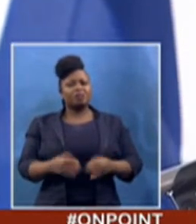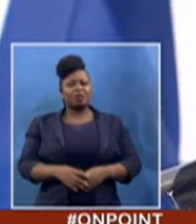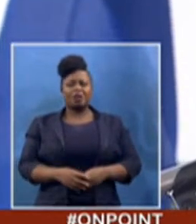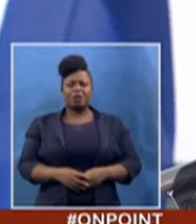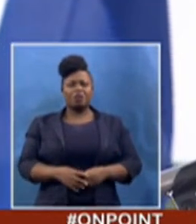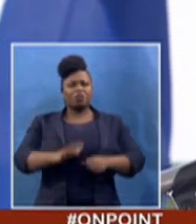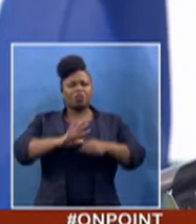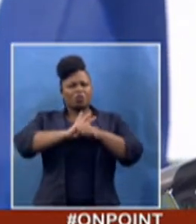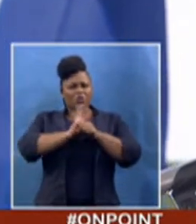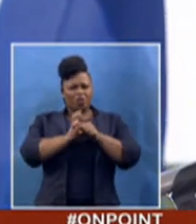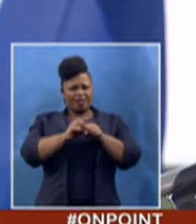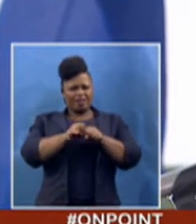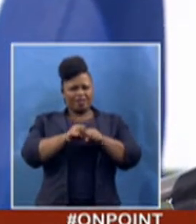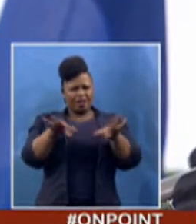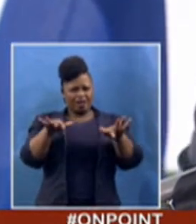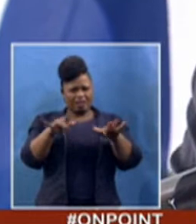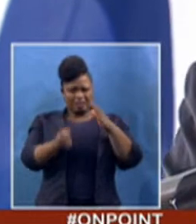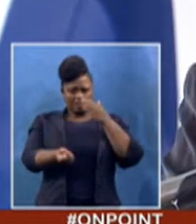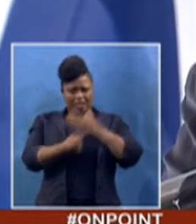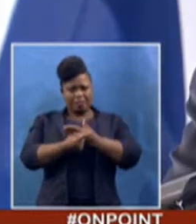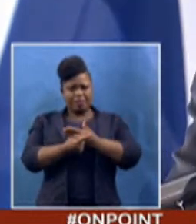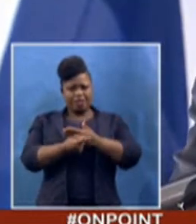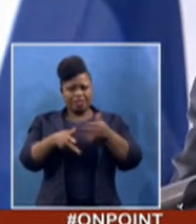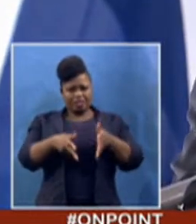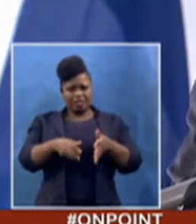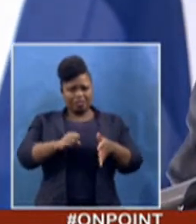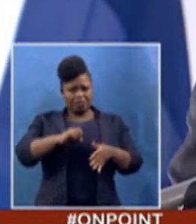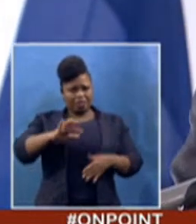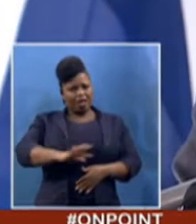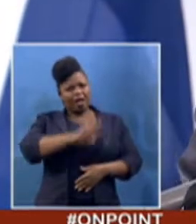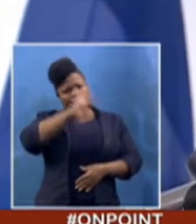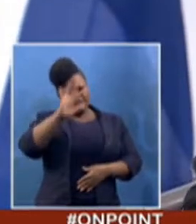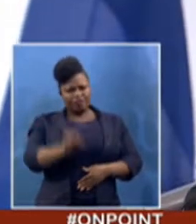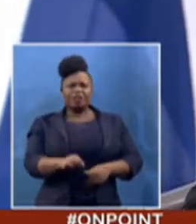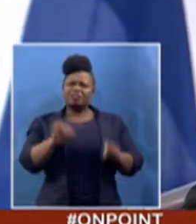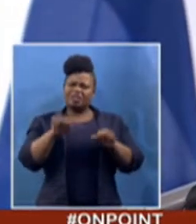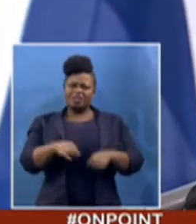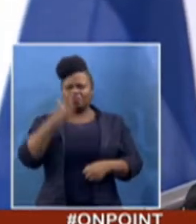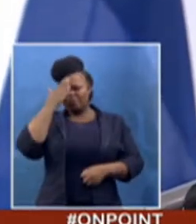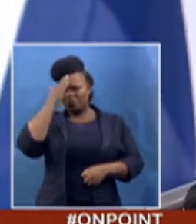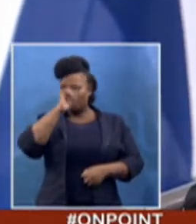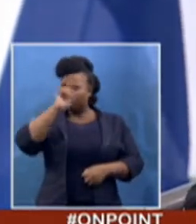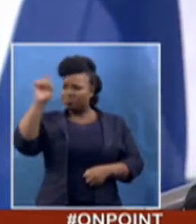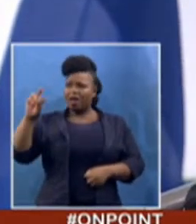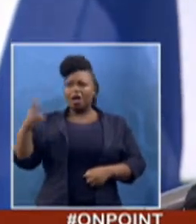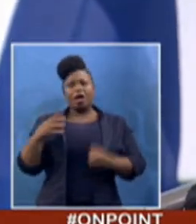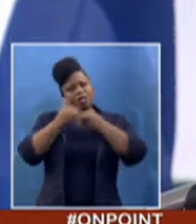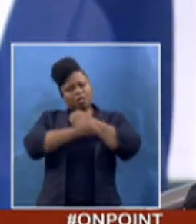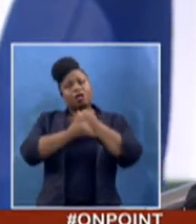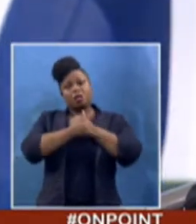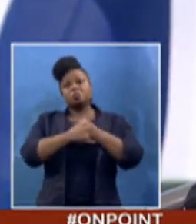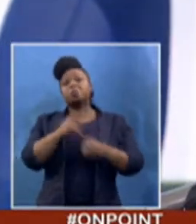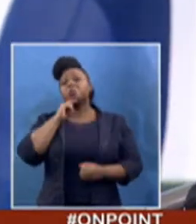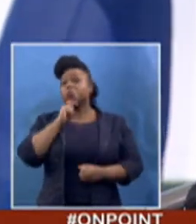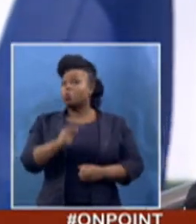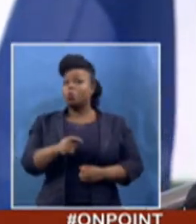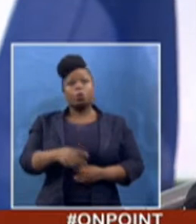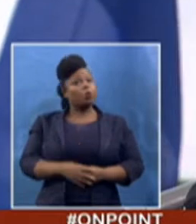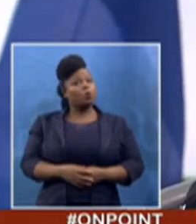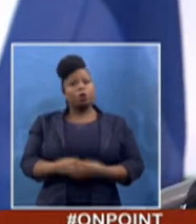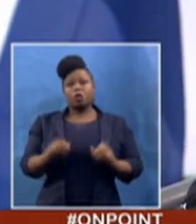etsahetse mona South Africa, la e etsahetse dinaheng tse ngata, ka nnete re kentse mathateng.